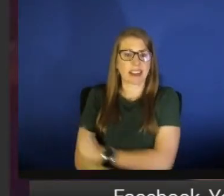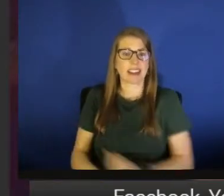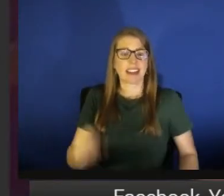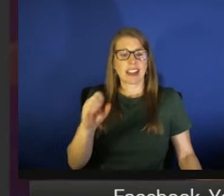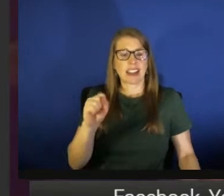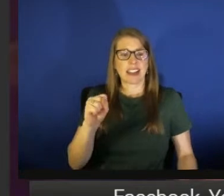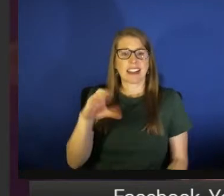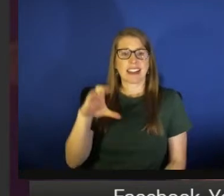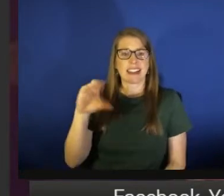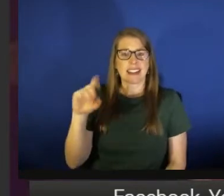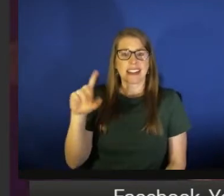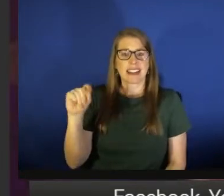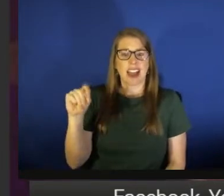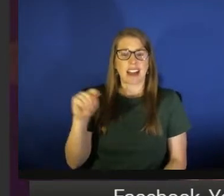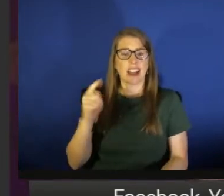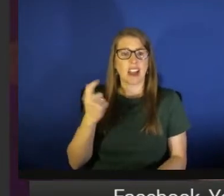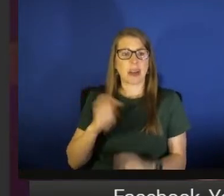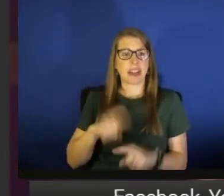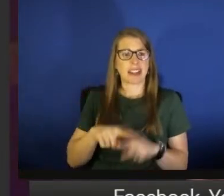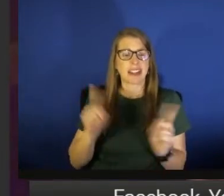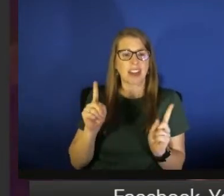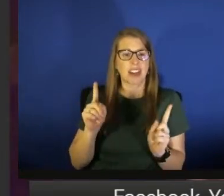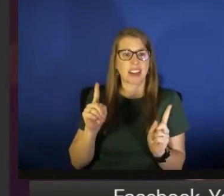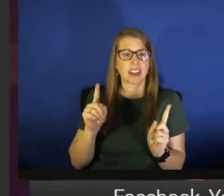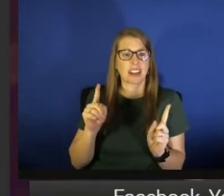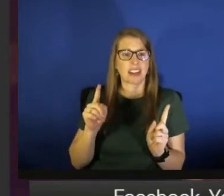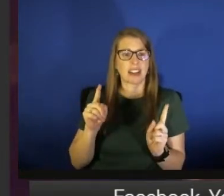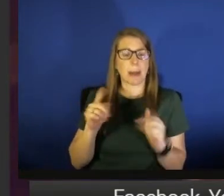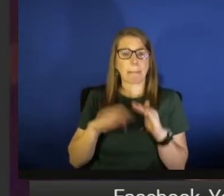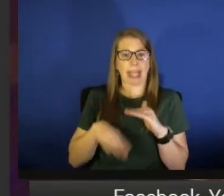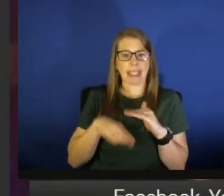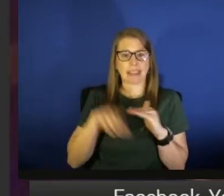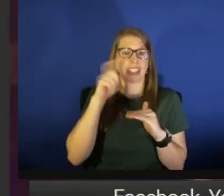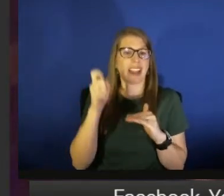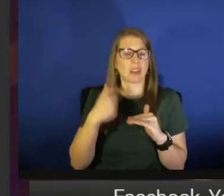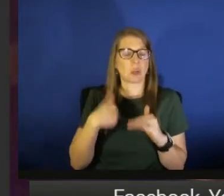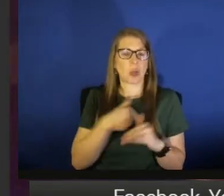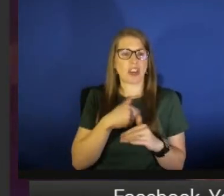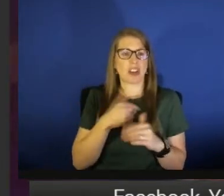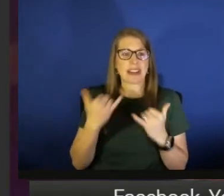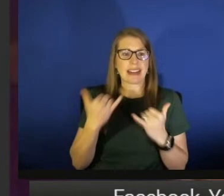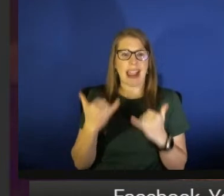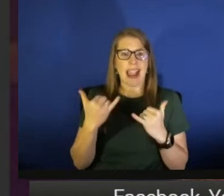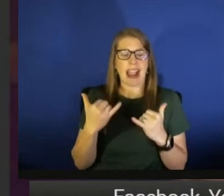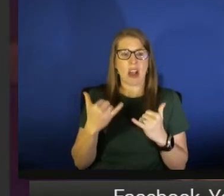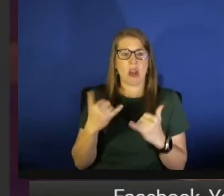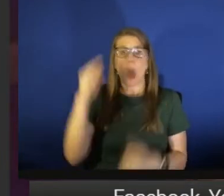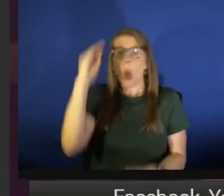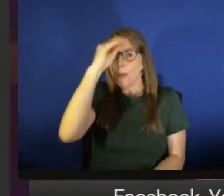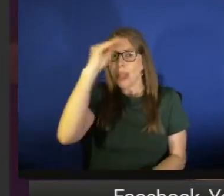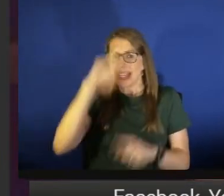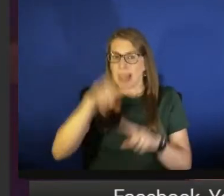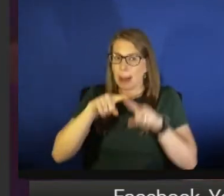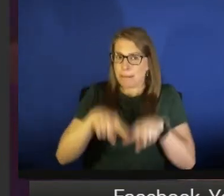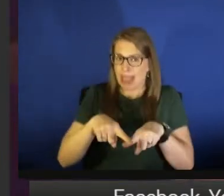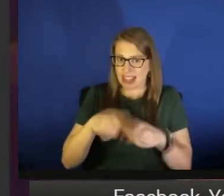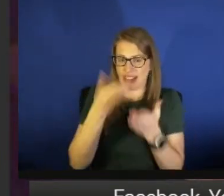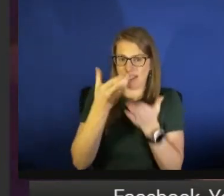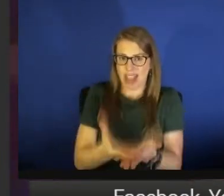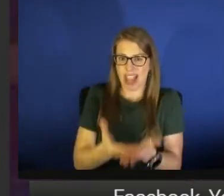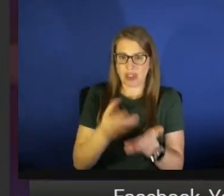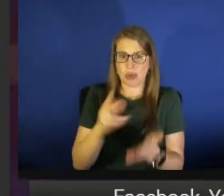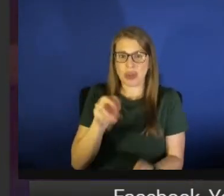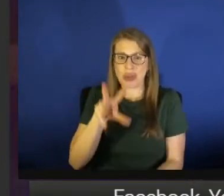a different. It's a little bit of a different beast because we are now opinion-based, factual news